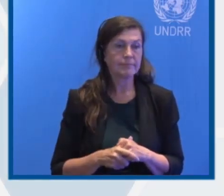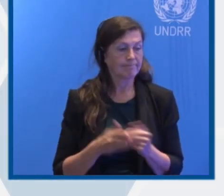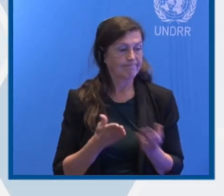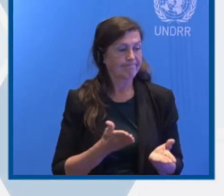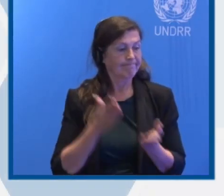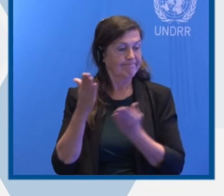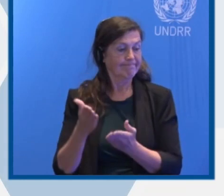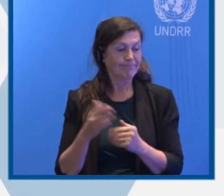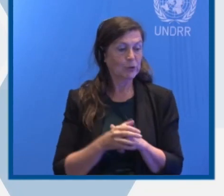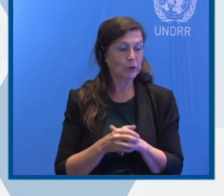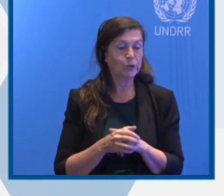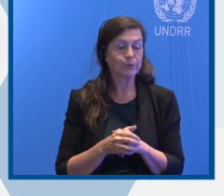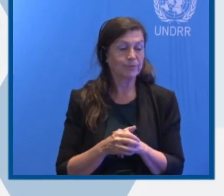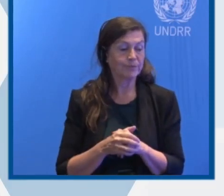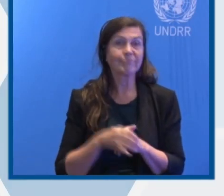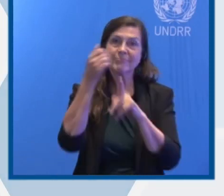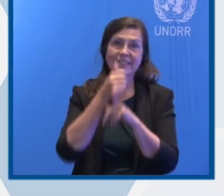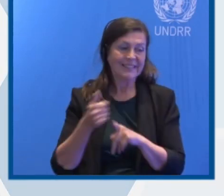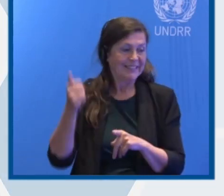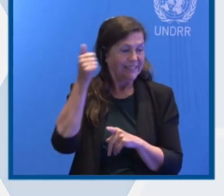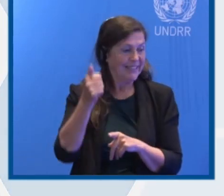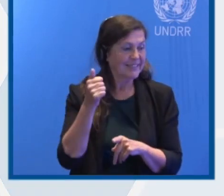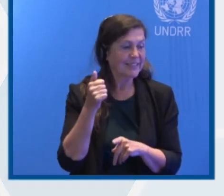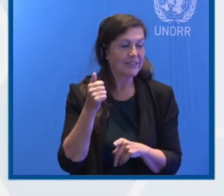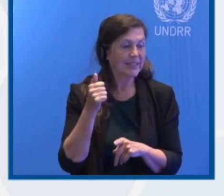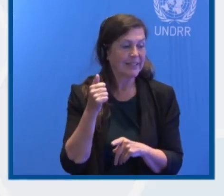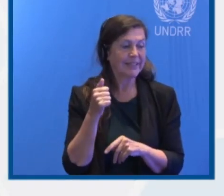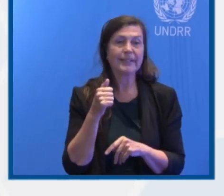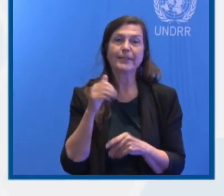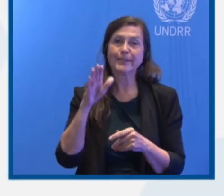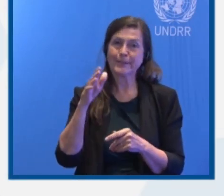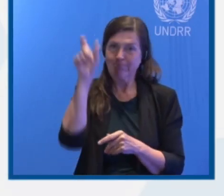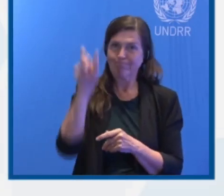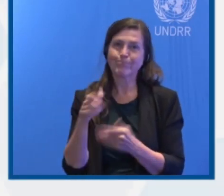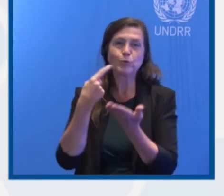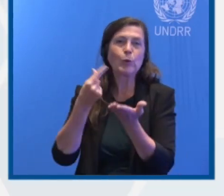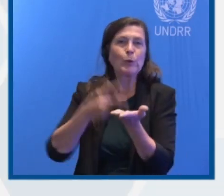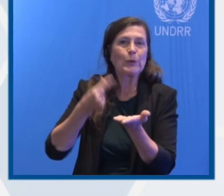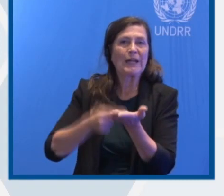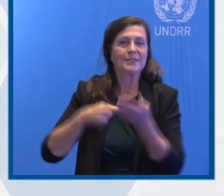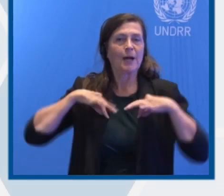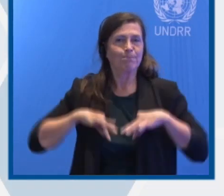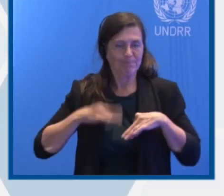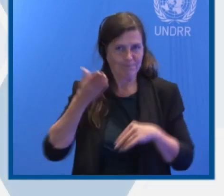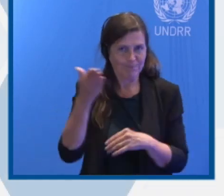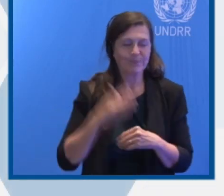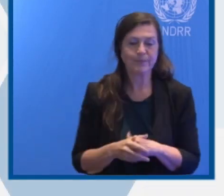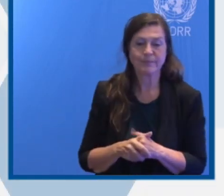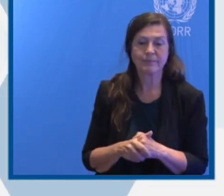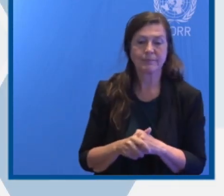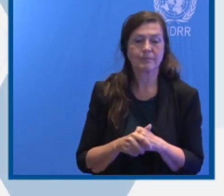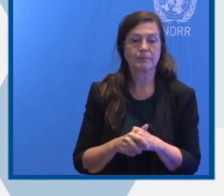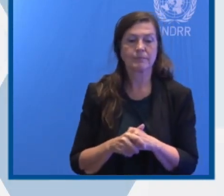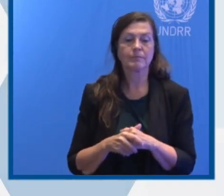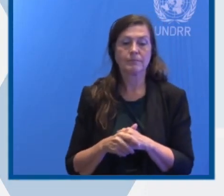Ma'am, you mentioned about entire country, you have a physical planning act. I just wanted to know whether it is